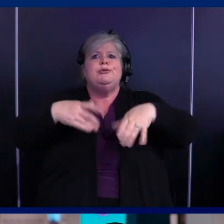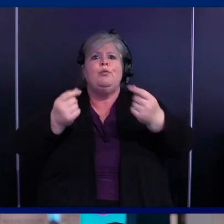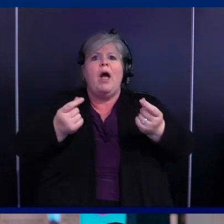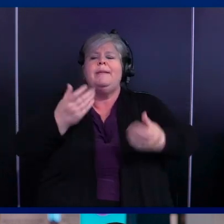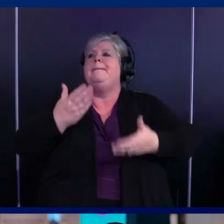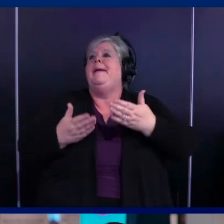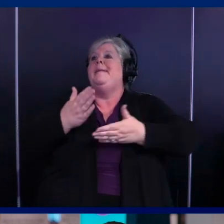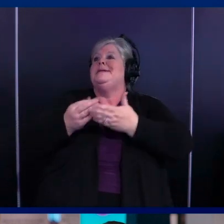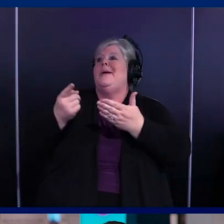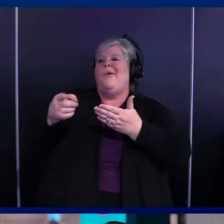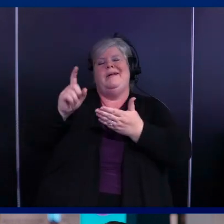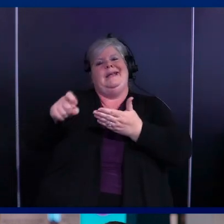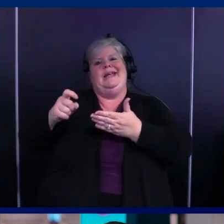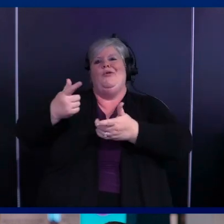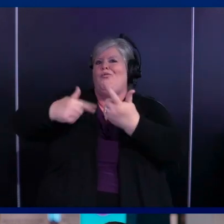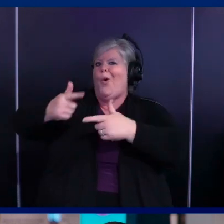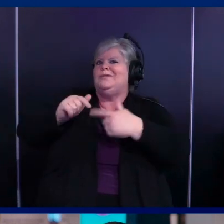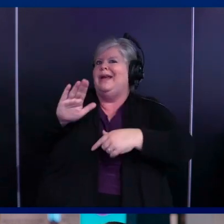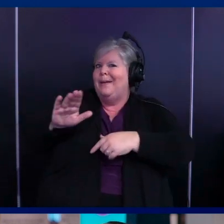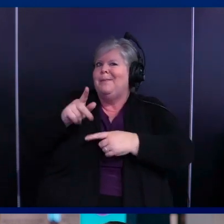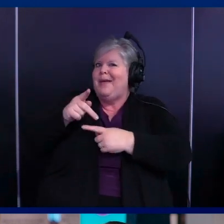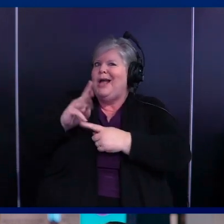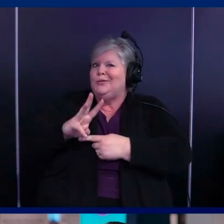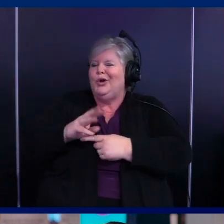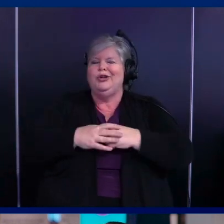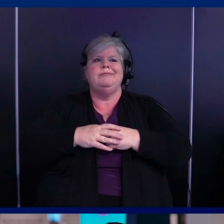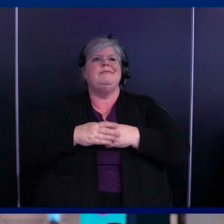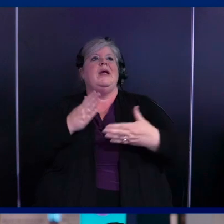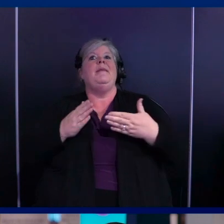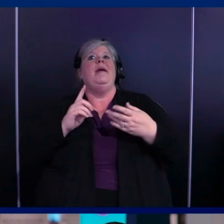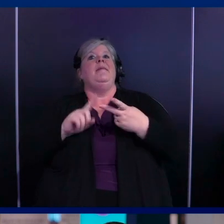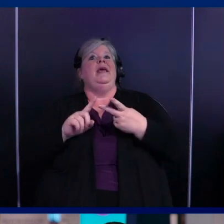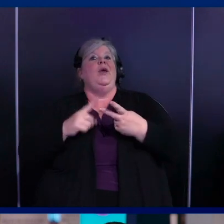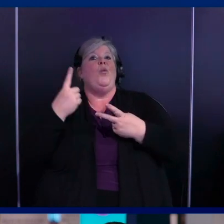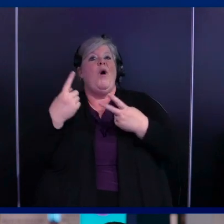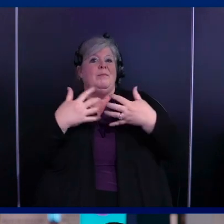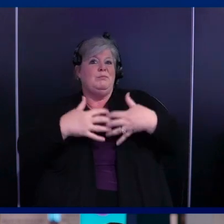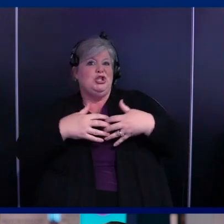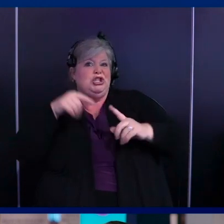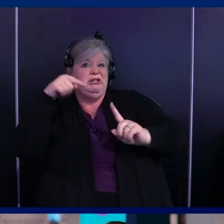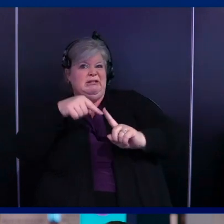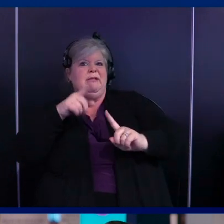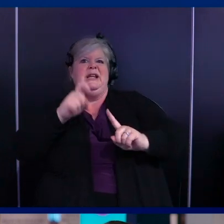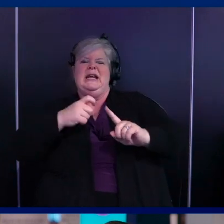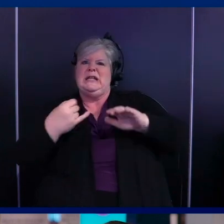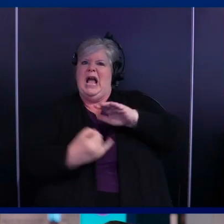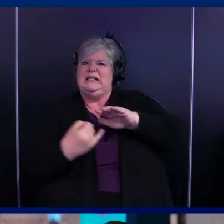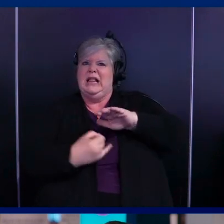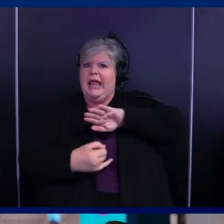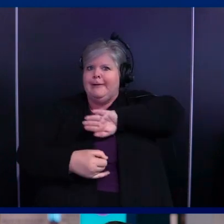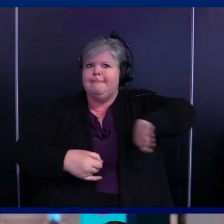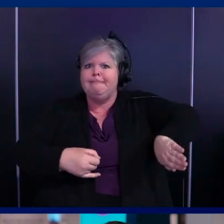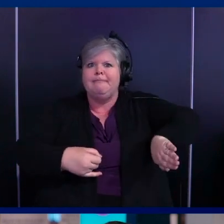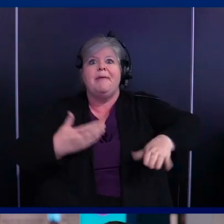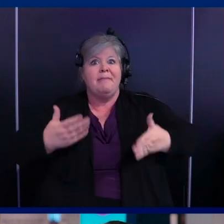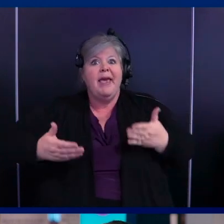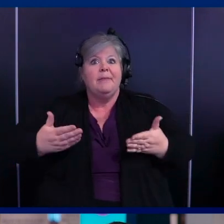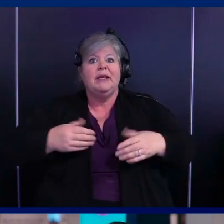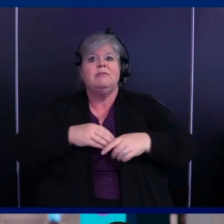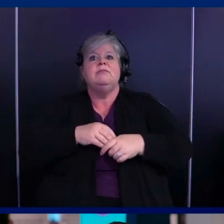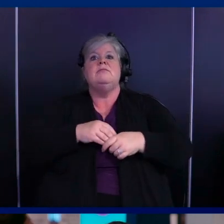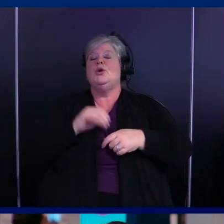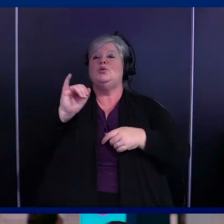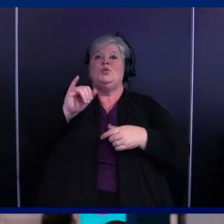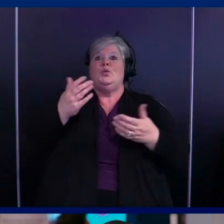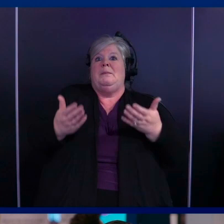their password? Is there a machine on your network you need to isolate? It's really making sure that you can, as quickly